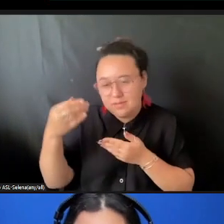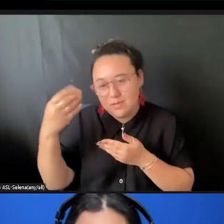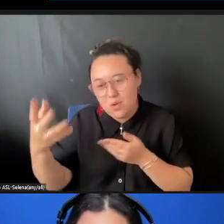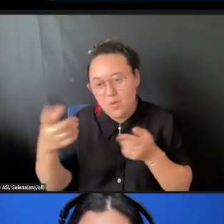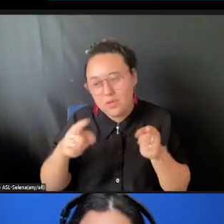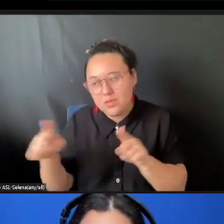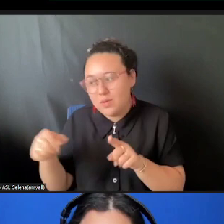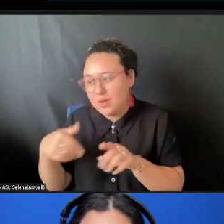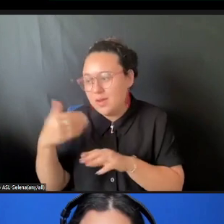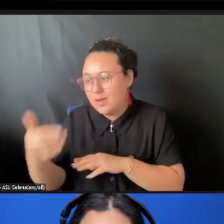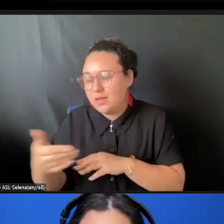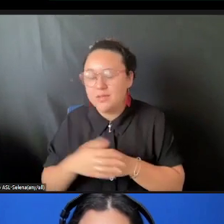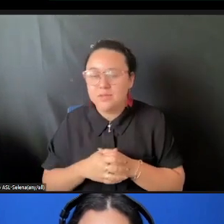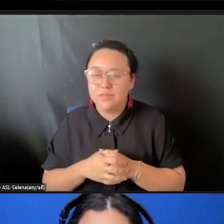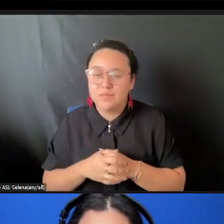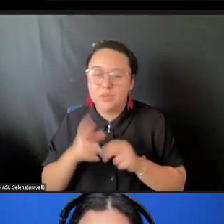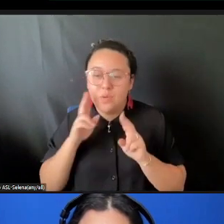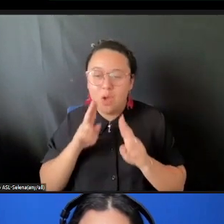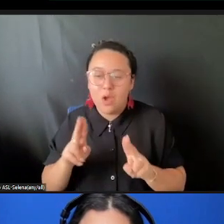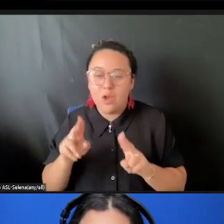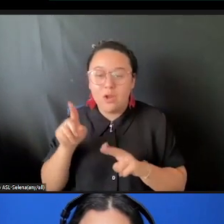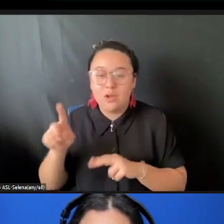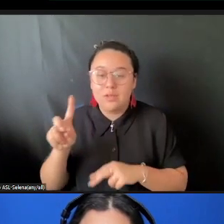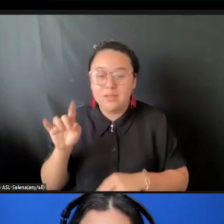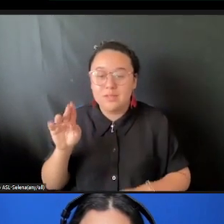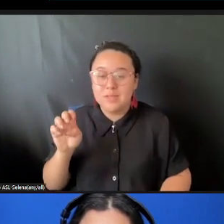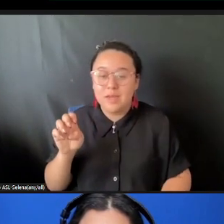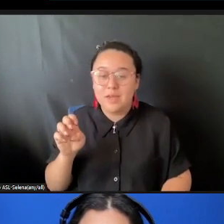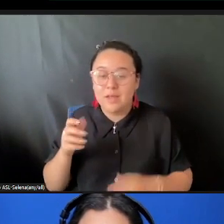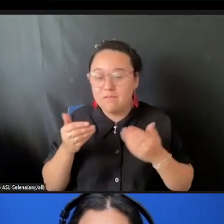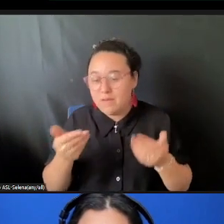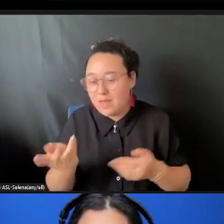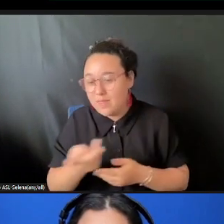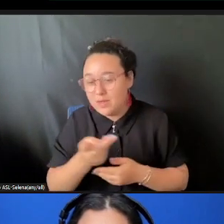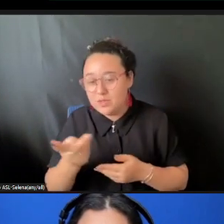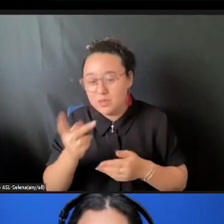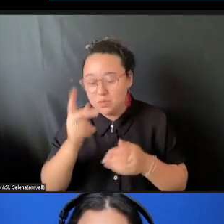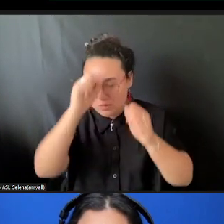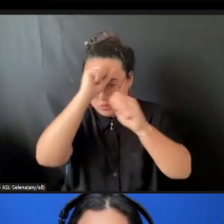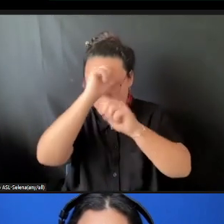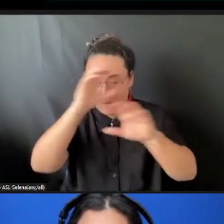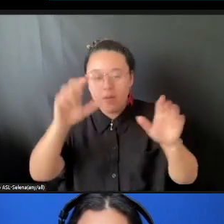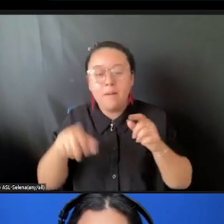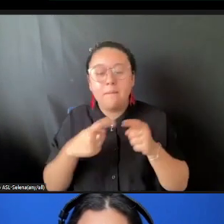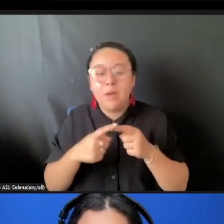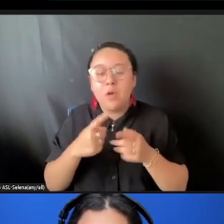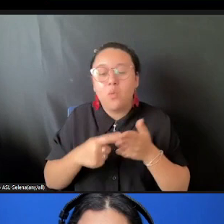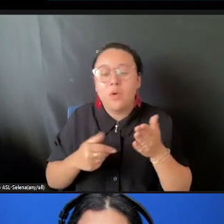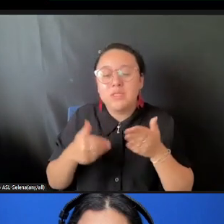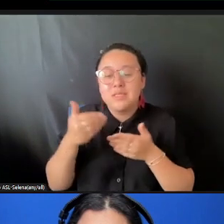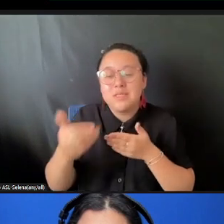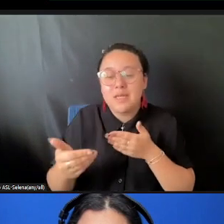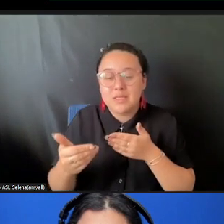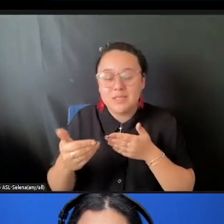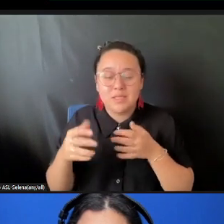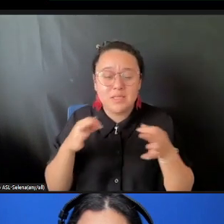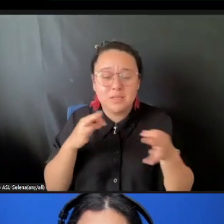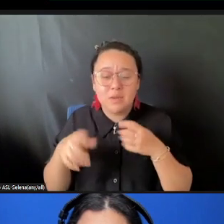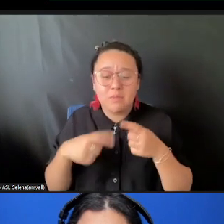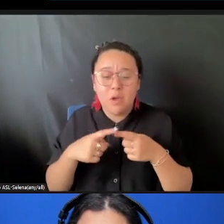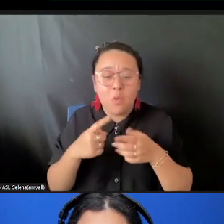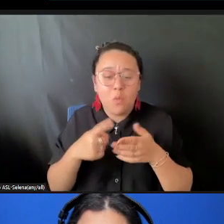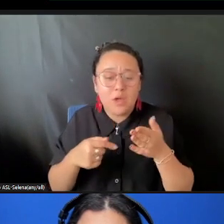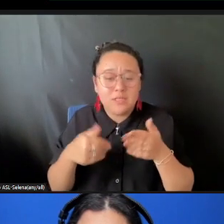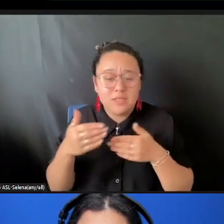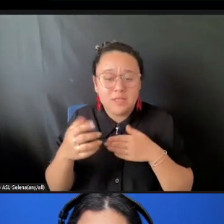would love to, in honor of Diane, I would love to just invite you to dream about, and talk about with me sort of what's next